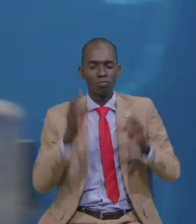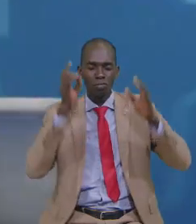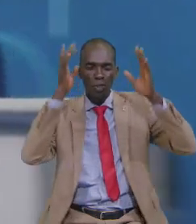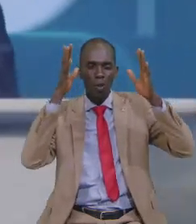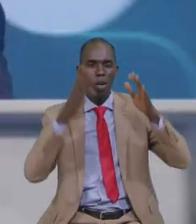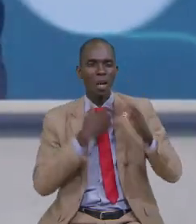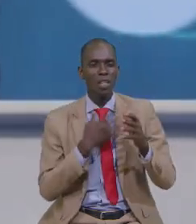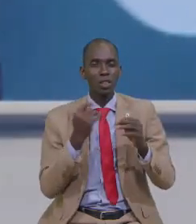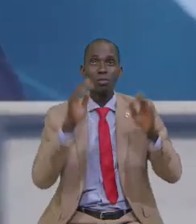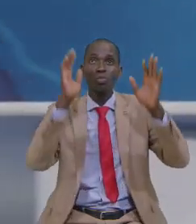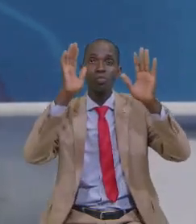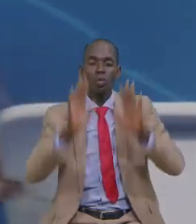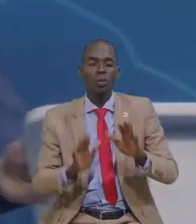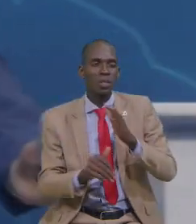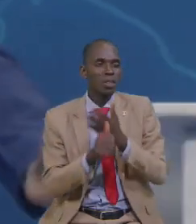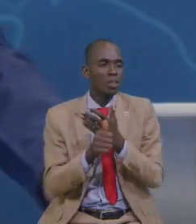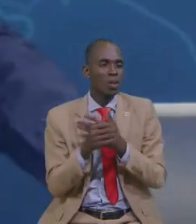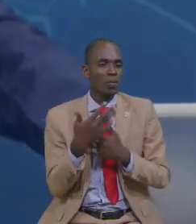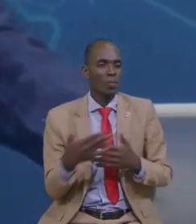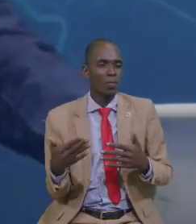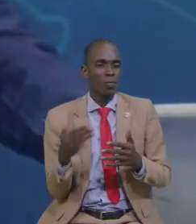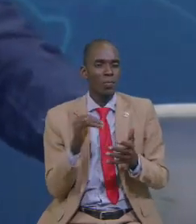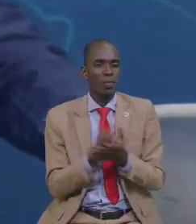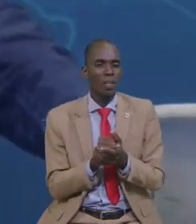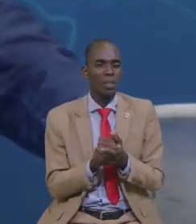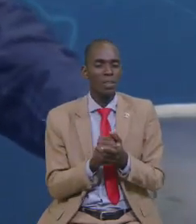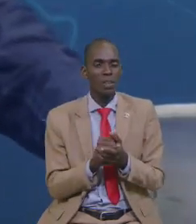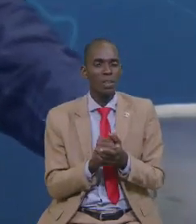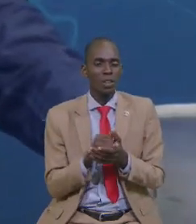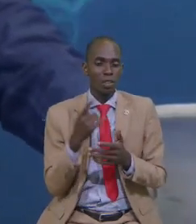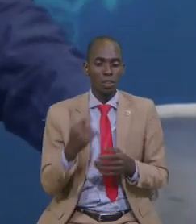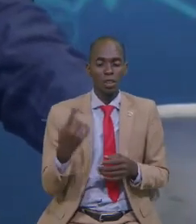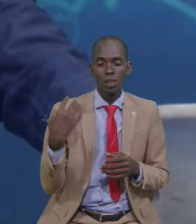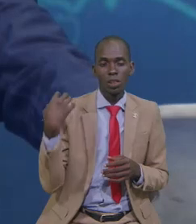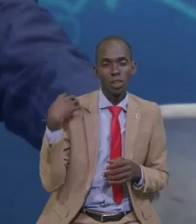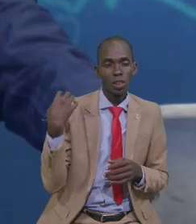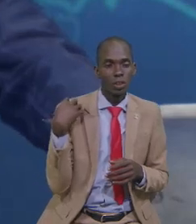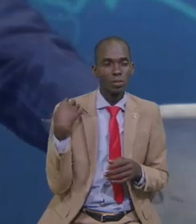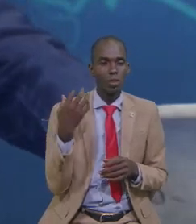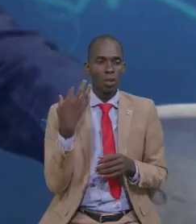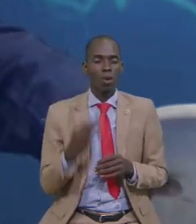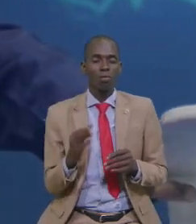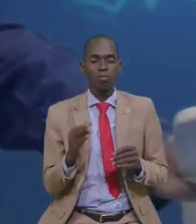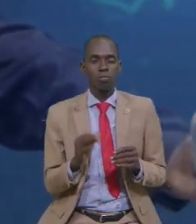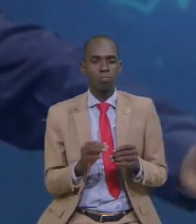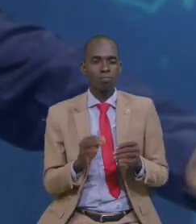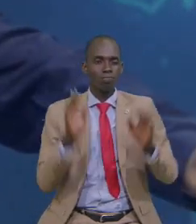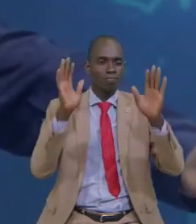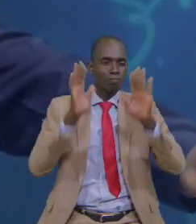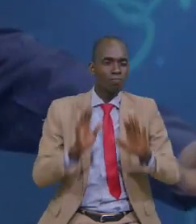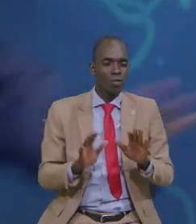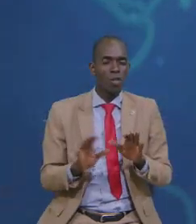terrible things that the chief of terrors did in the past, if they do